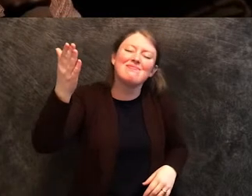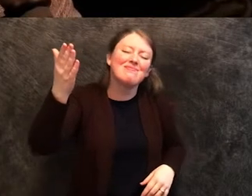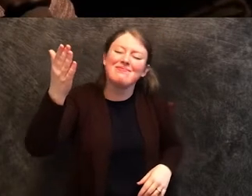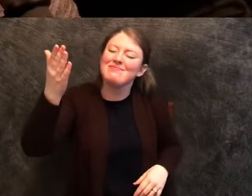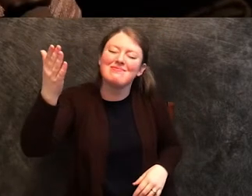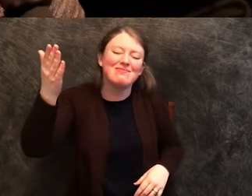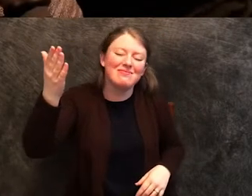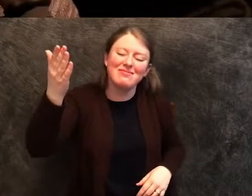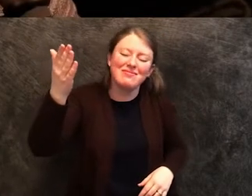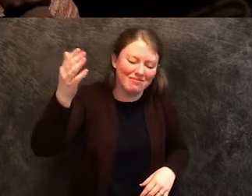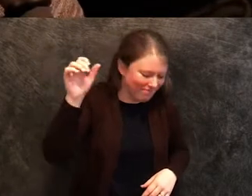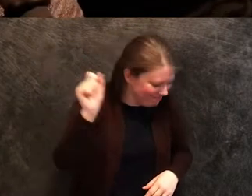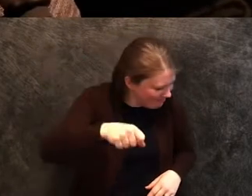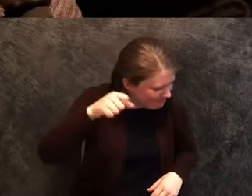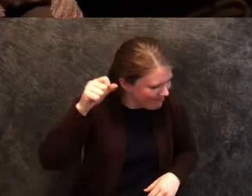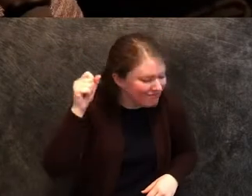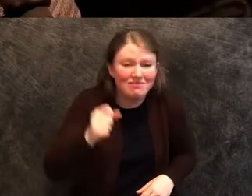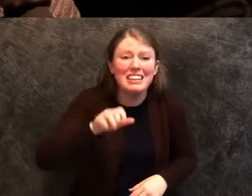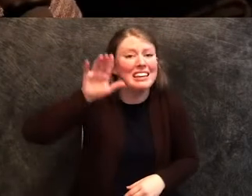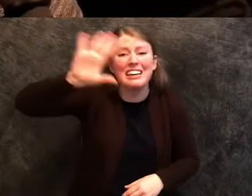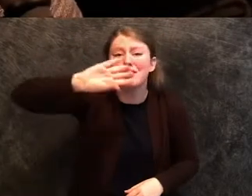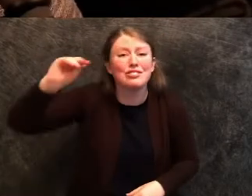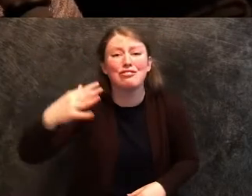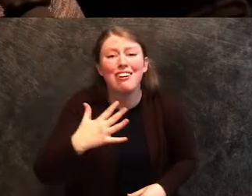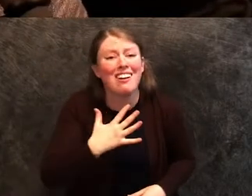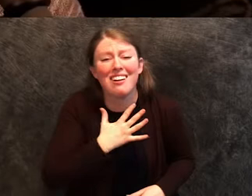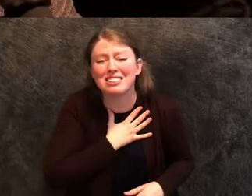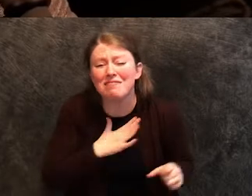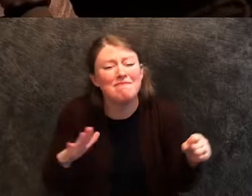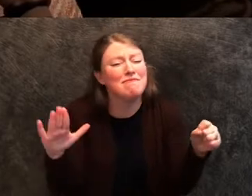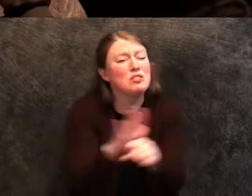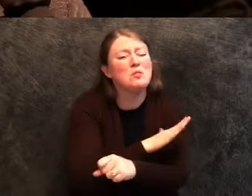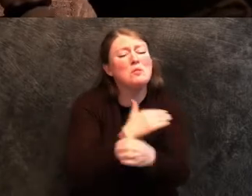up in the fullness